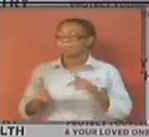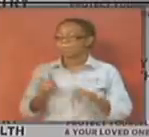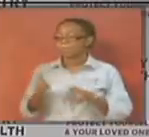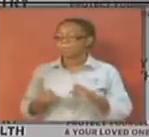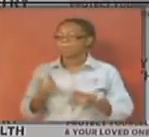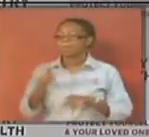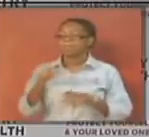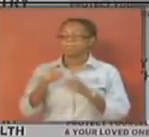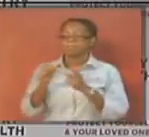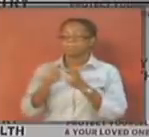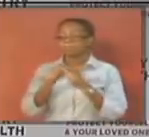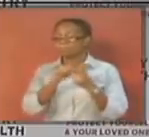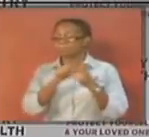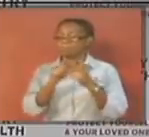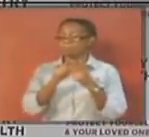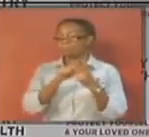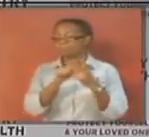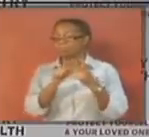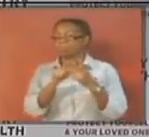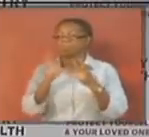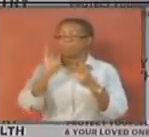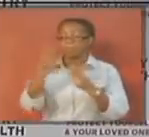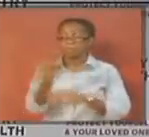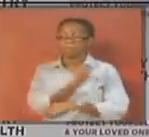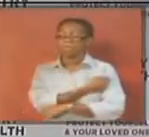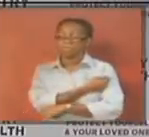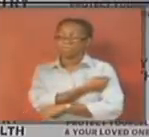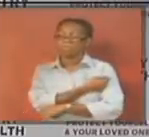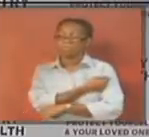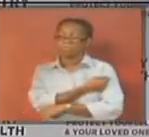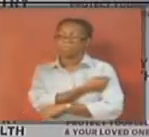so much. We go now to Radio Tamrin, please.